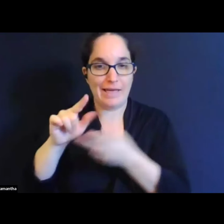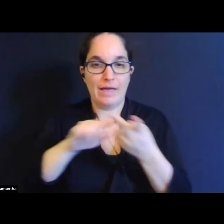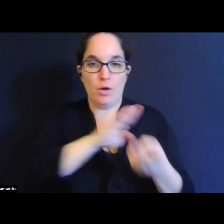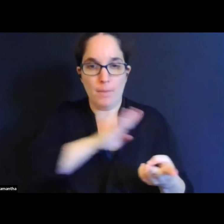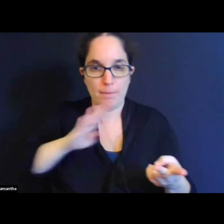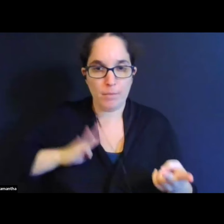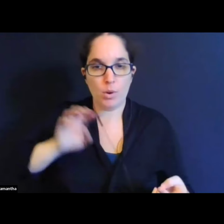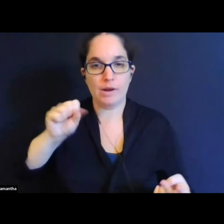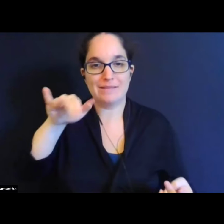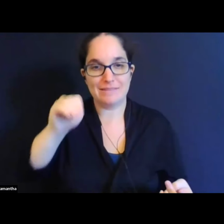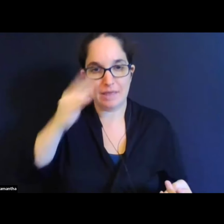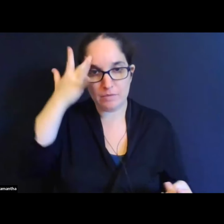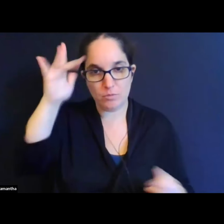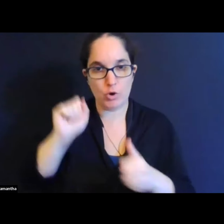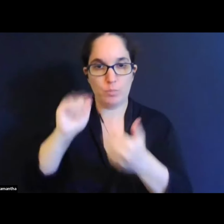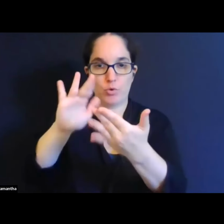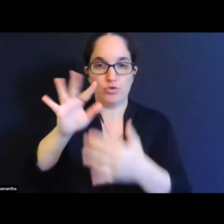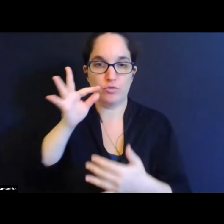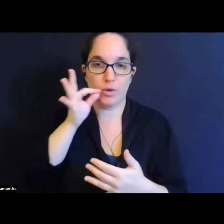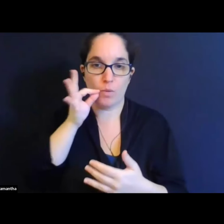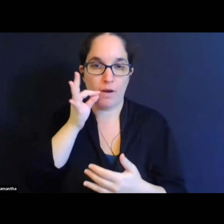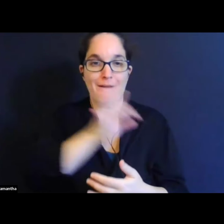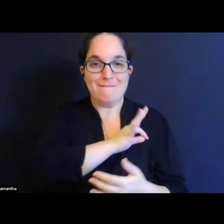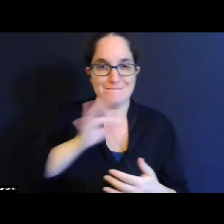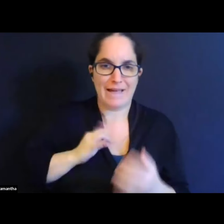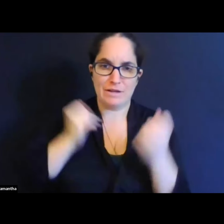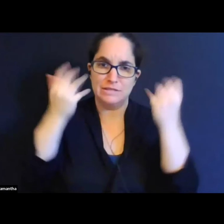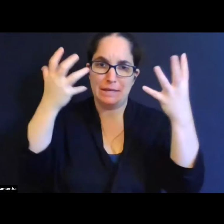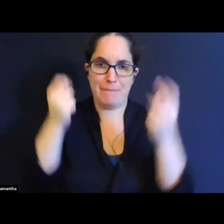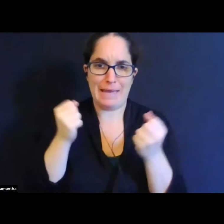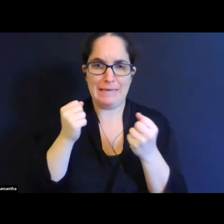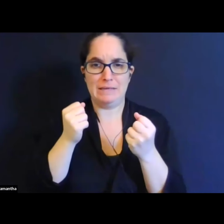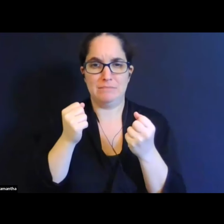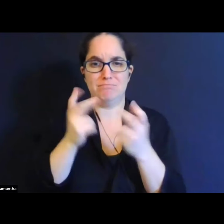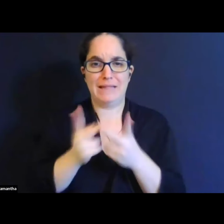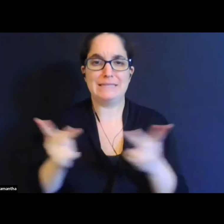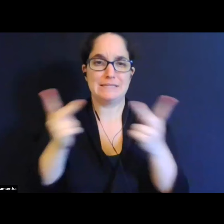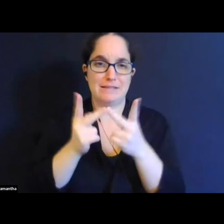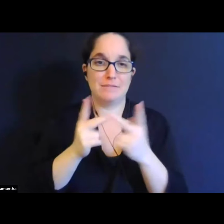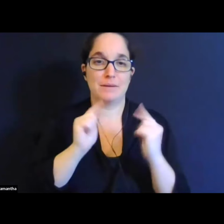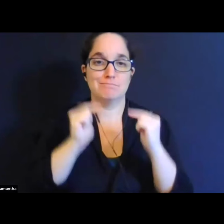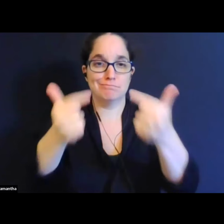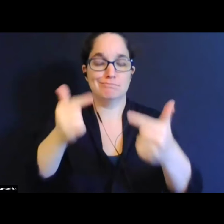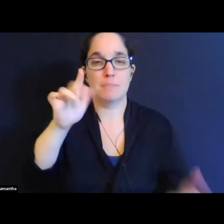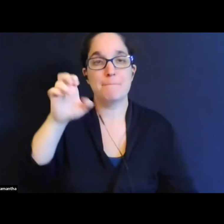numerous institutes. So with that note, Ben, super excited to hand this over to you, and thank you.